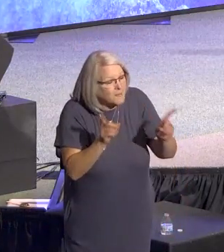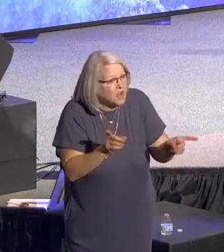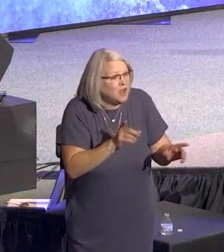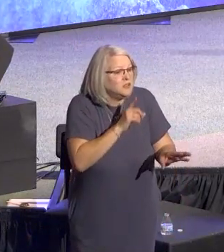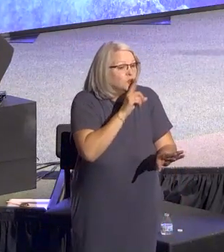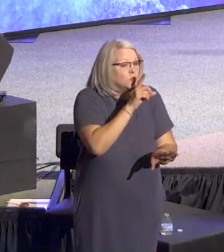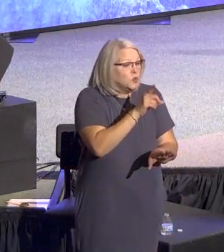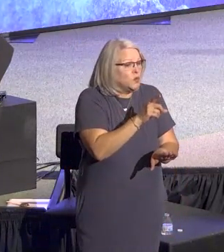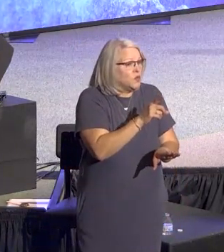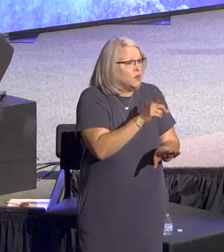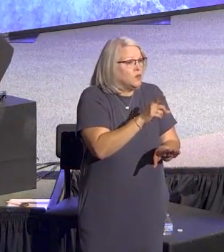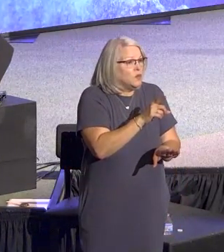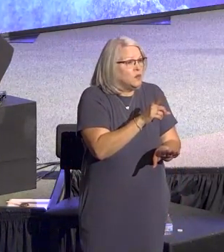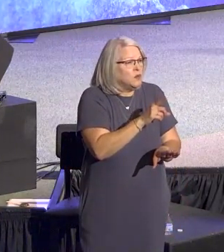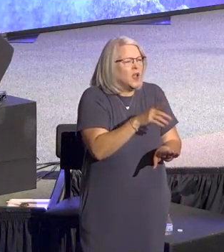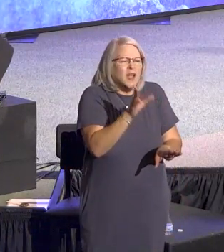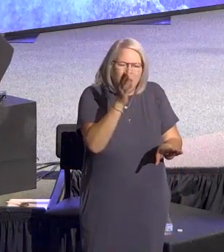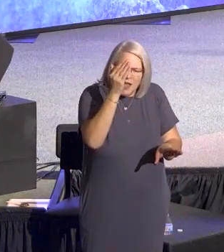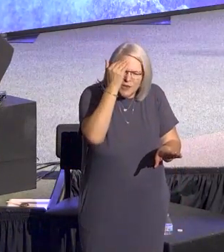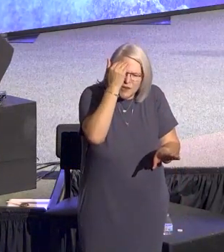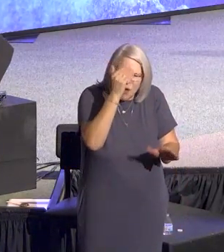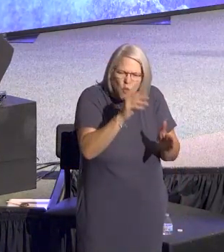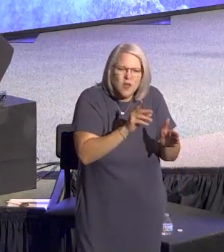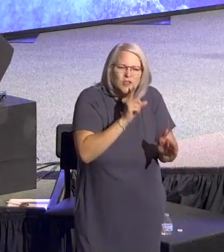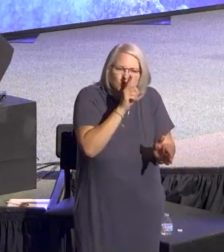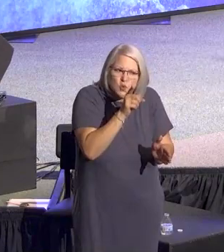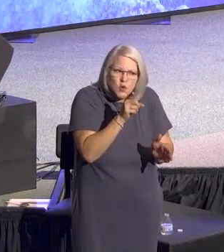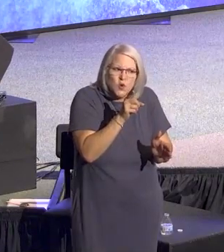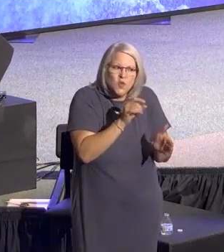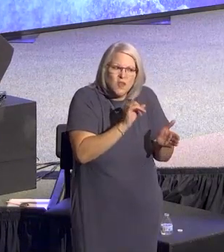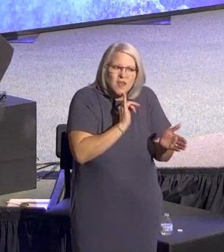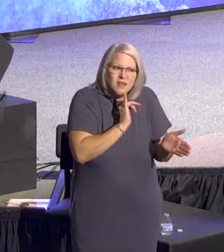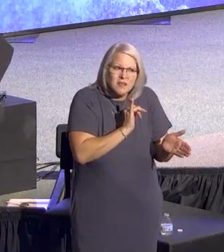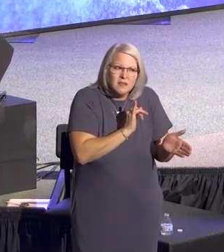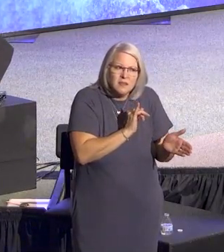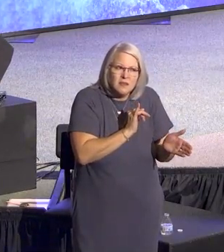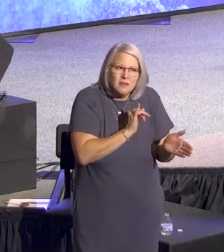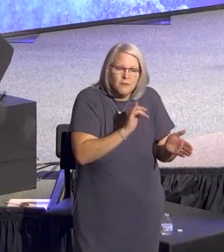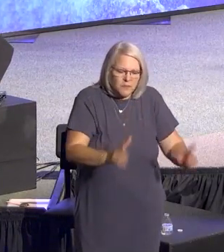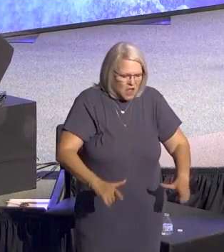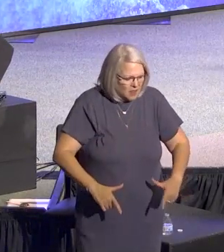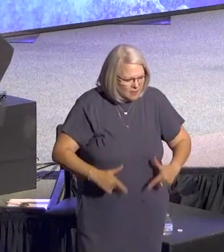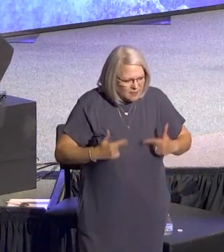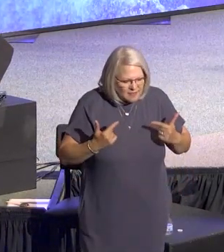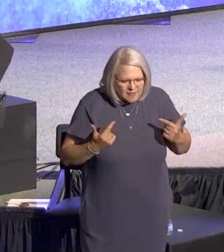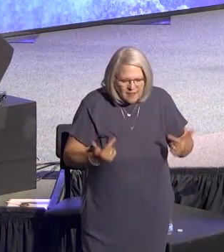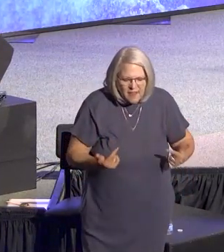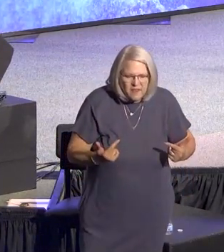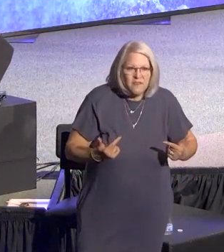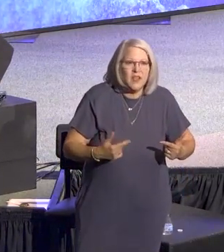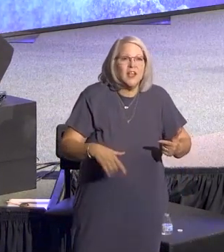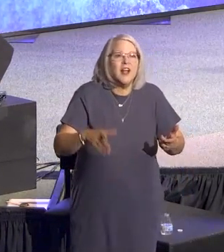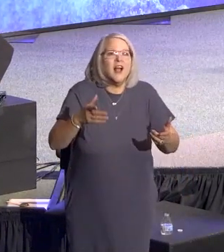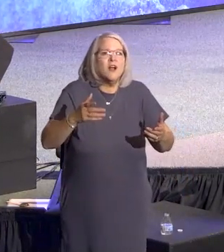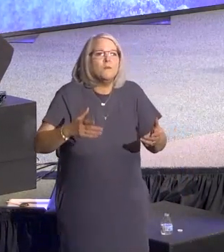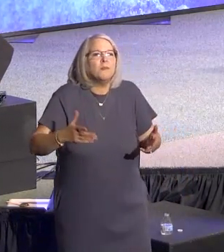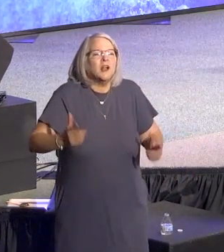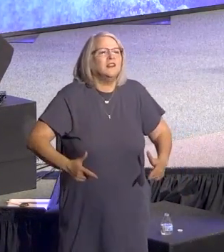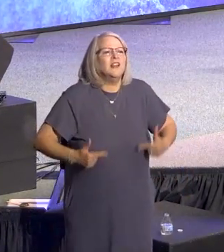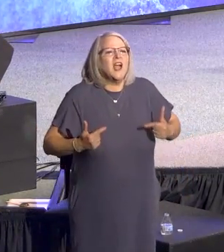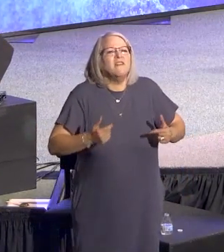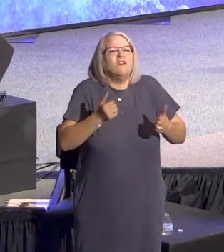truth. You know what truth is? Truth is living life with a set of beliefs that we